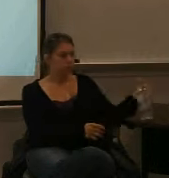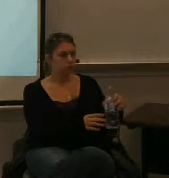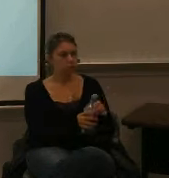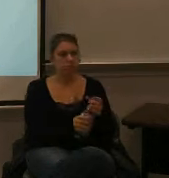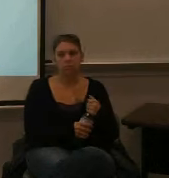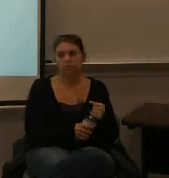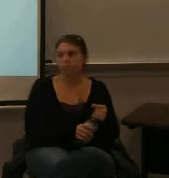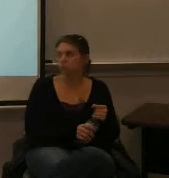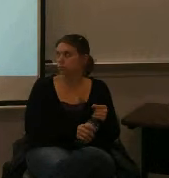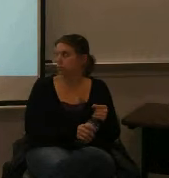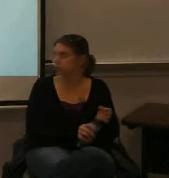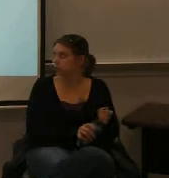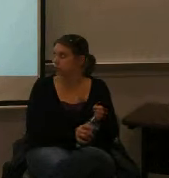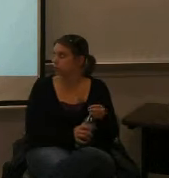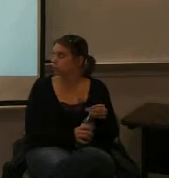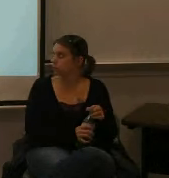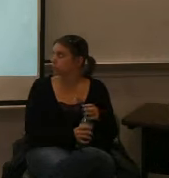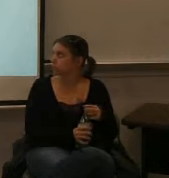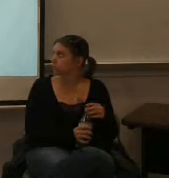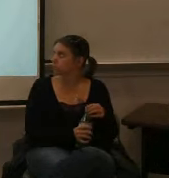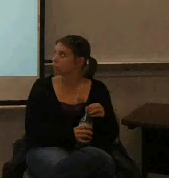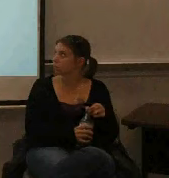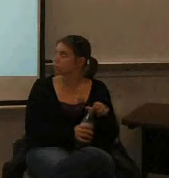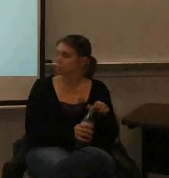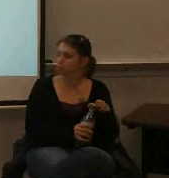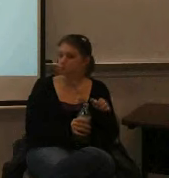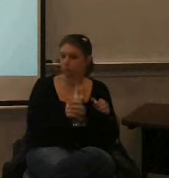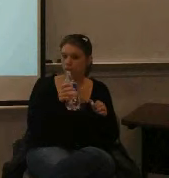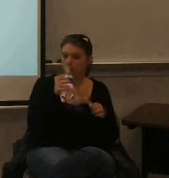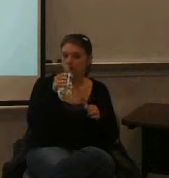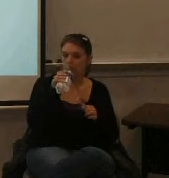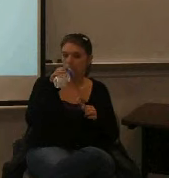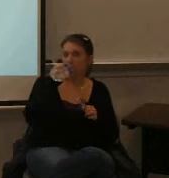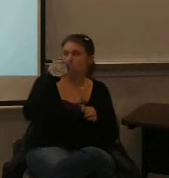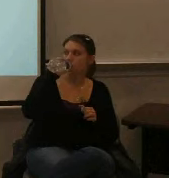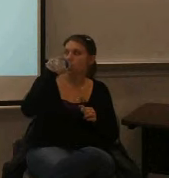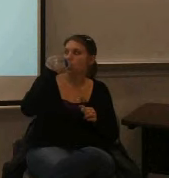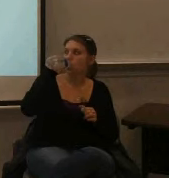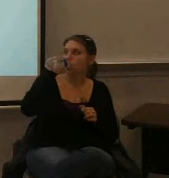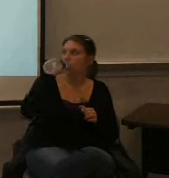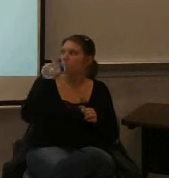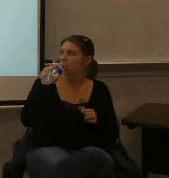So you can see the natural variance, but you can draw a pretty good line between these,